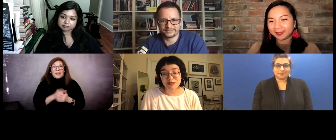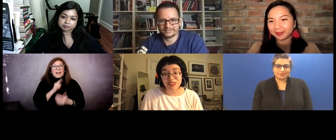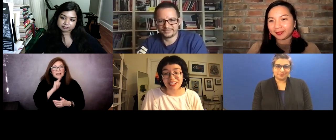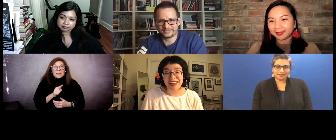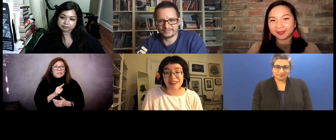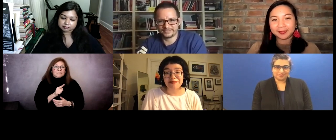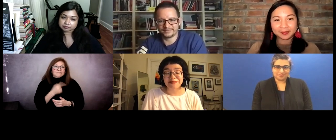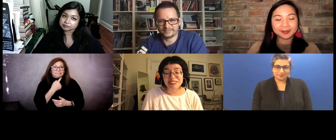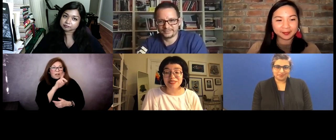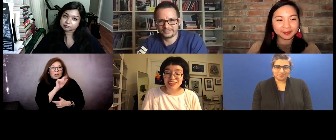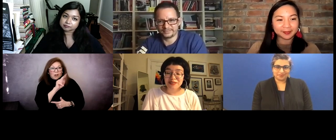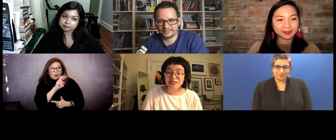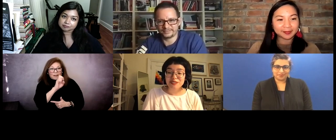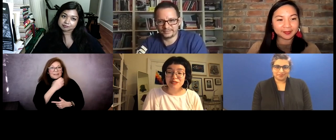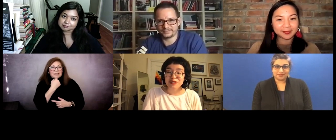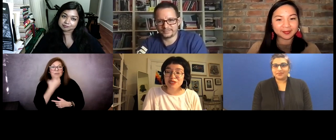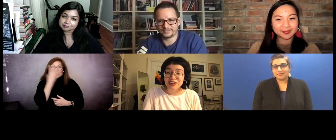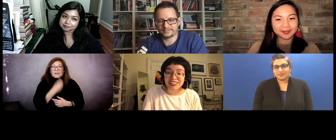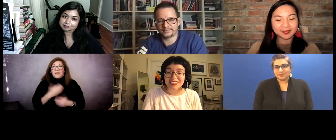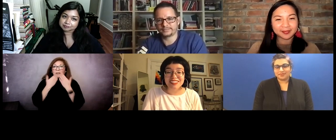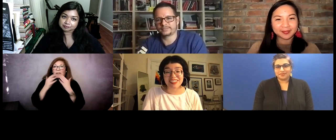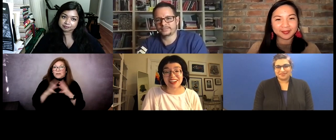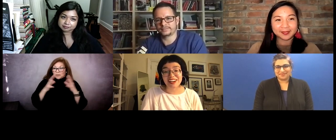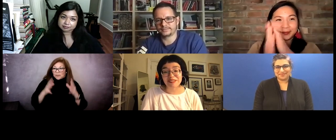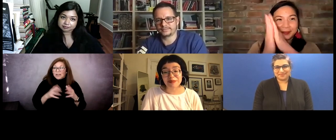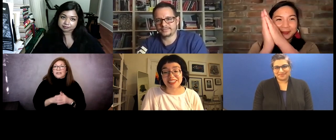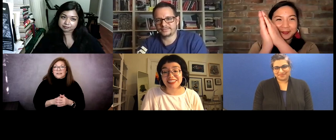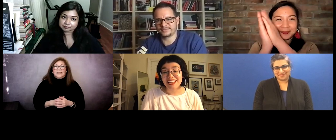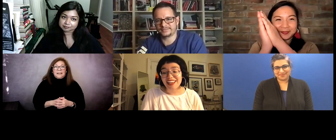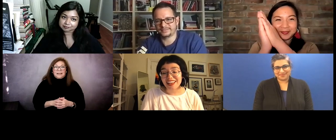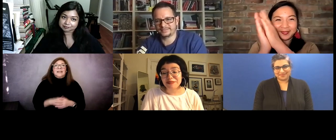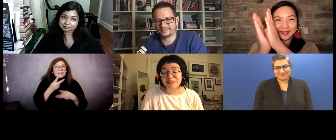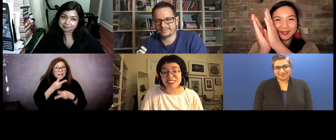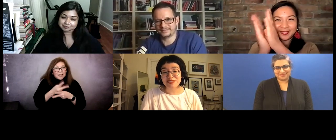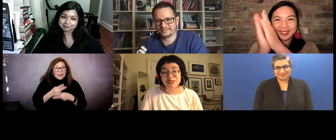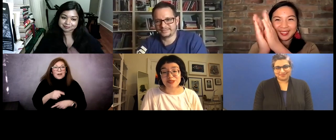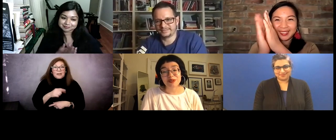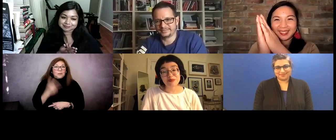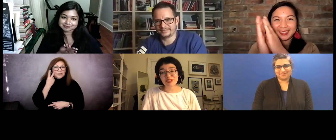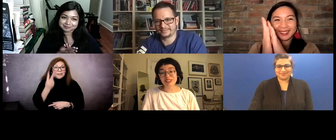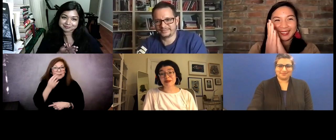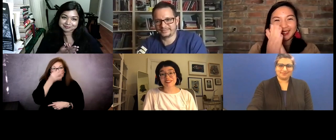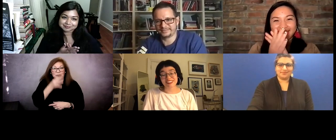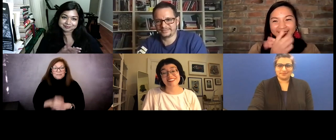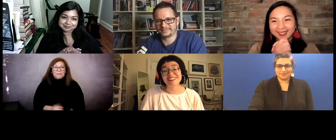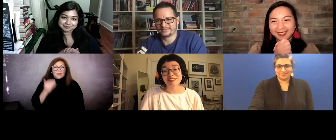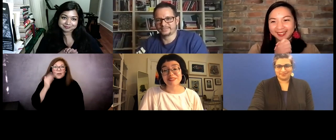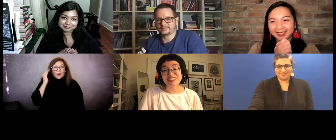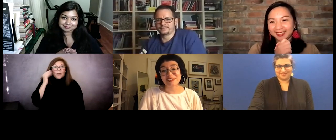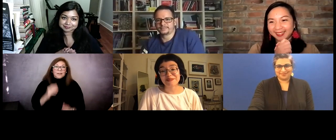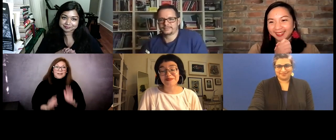so beautifully. So thank you all so much for joining us. Take care, everybody. And we will see you soon, hopefully in